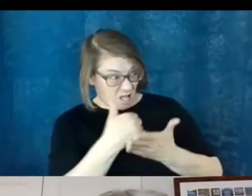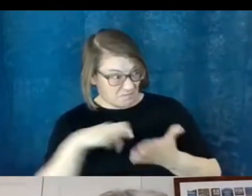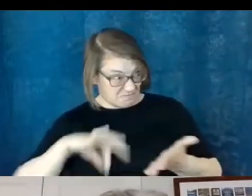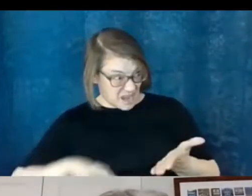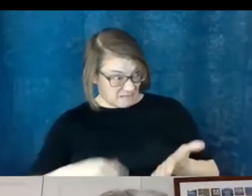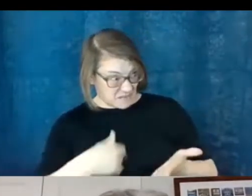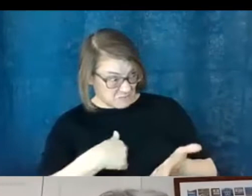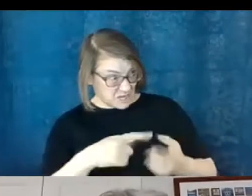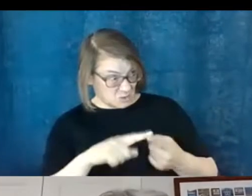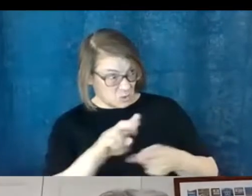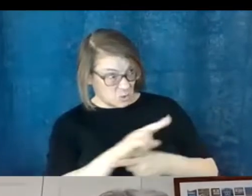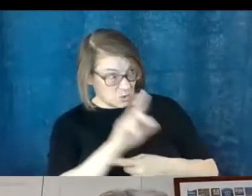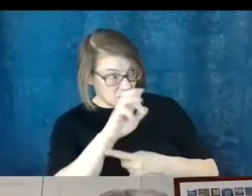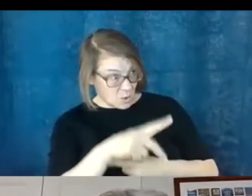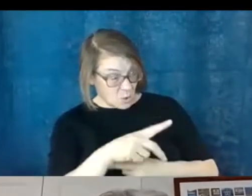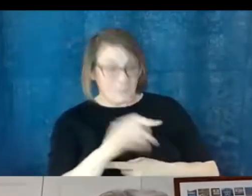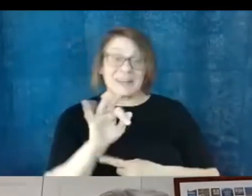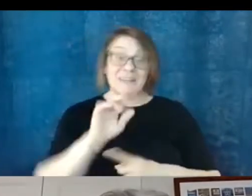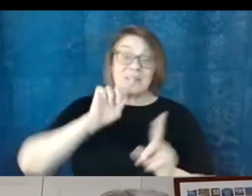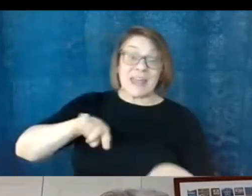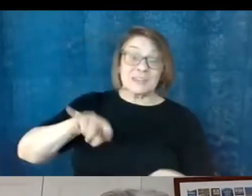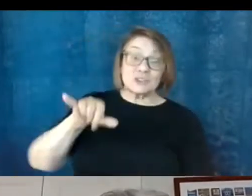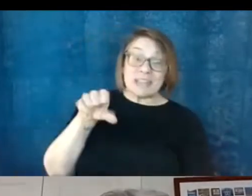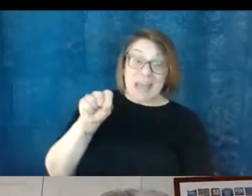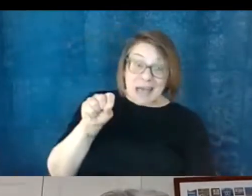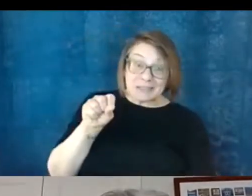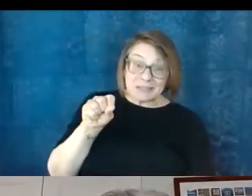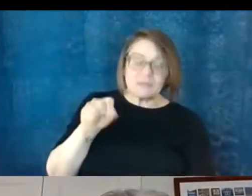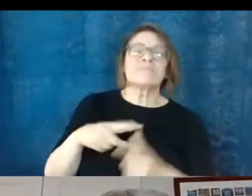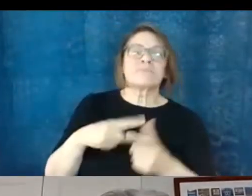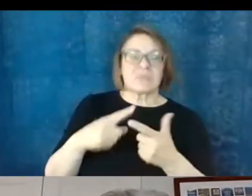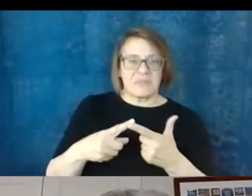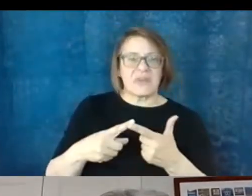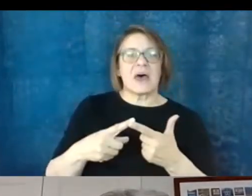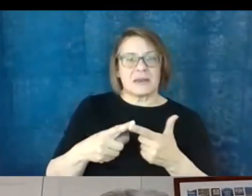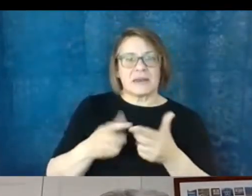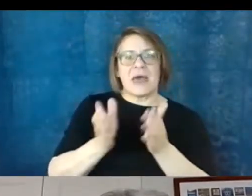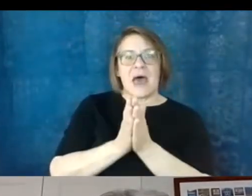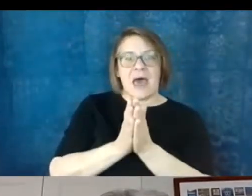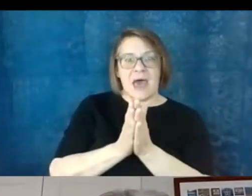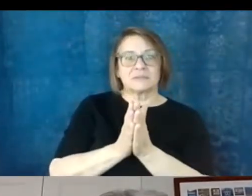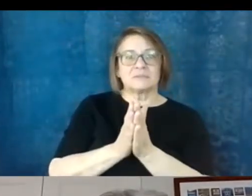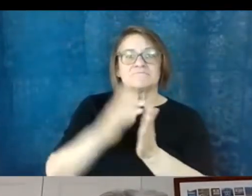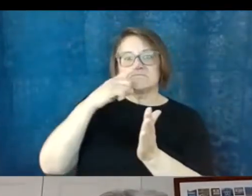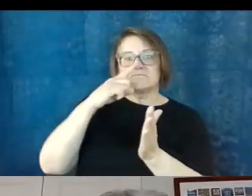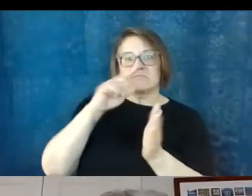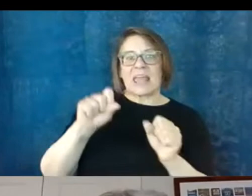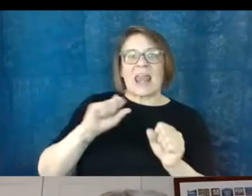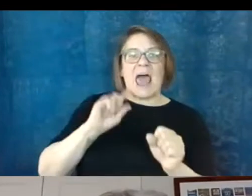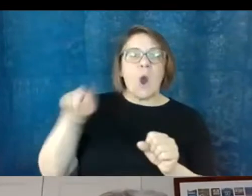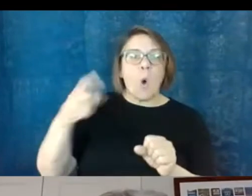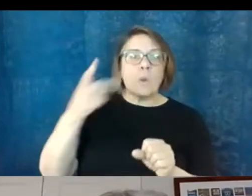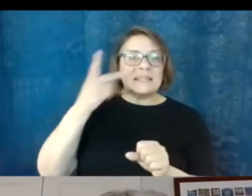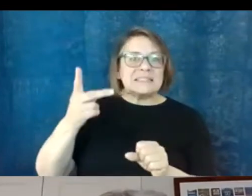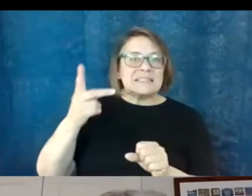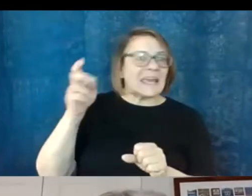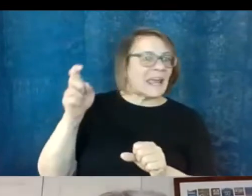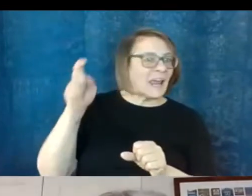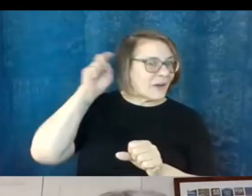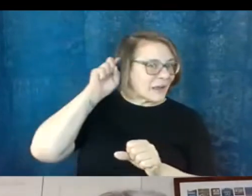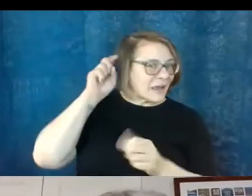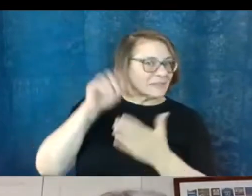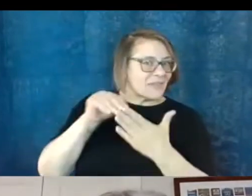from using a hearing loop? And if the answer to that is yes, then ask, could I see only hearing aids